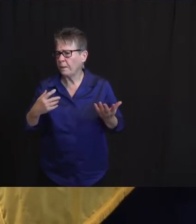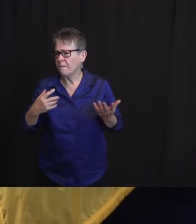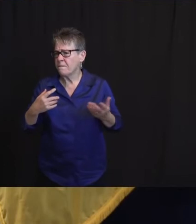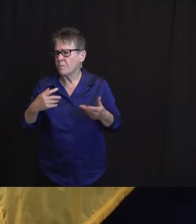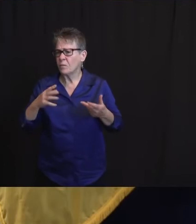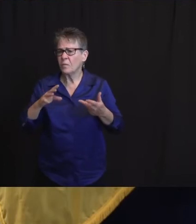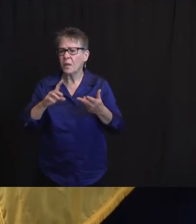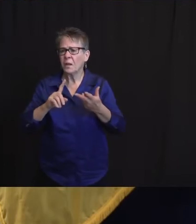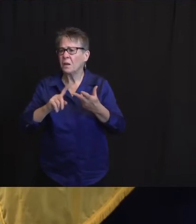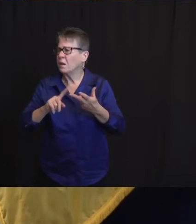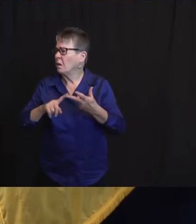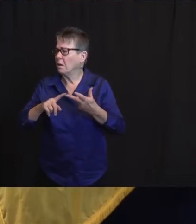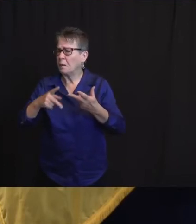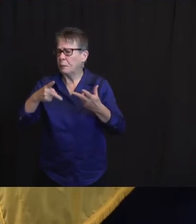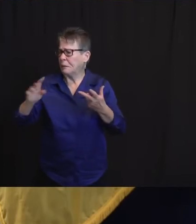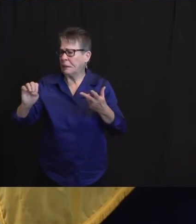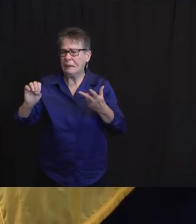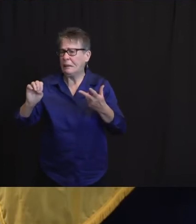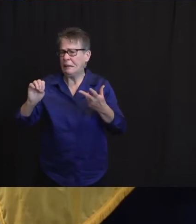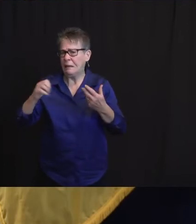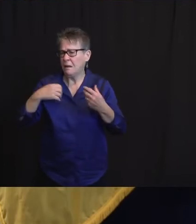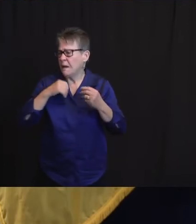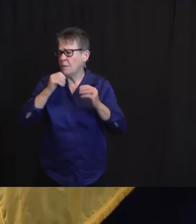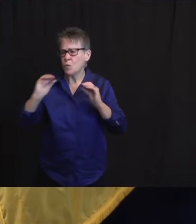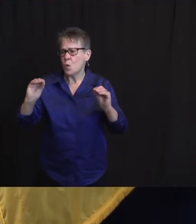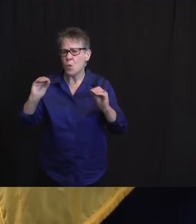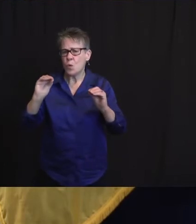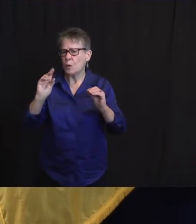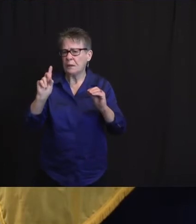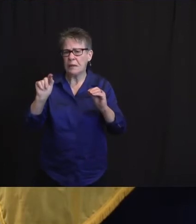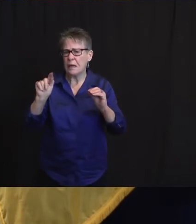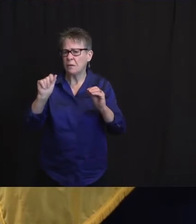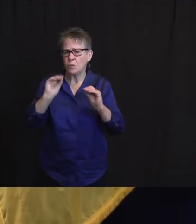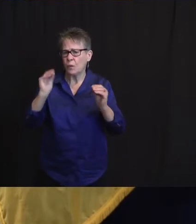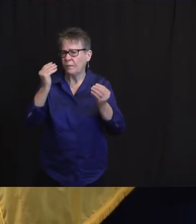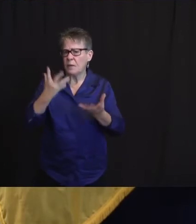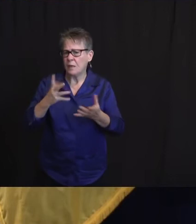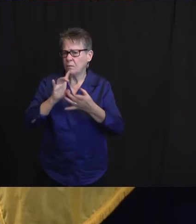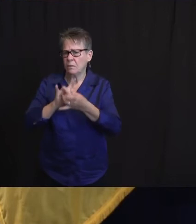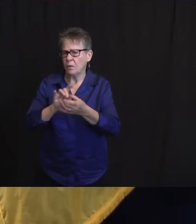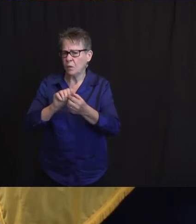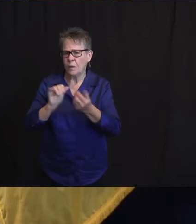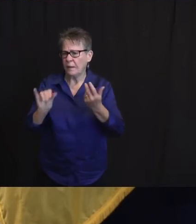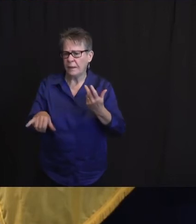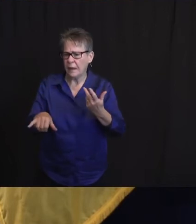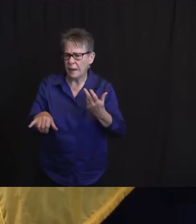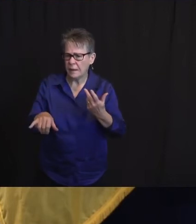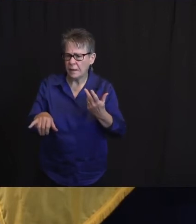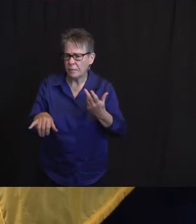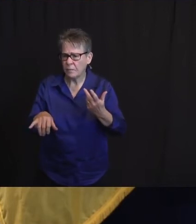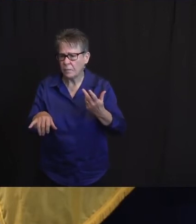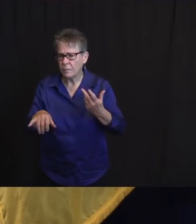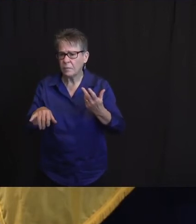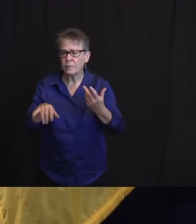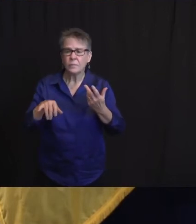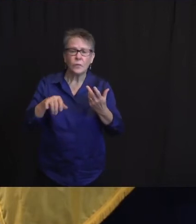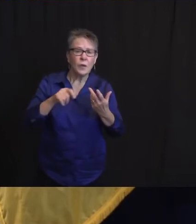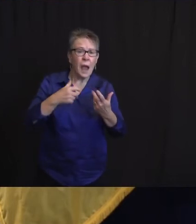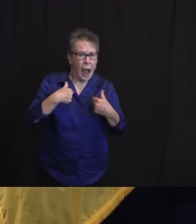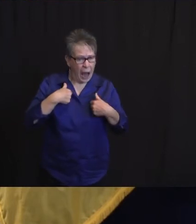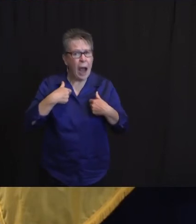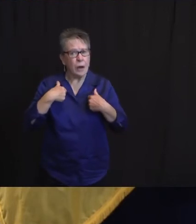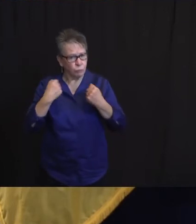I don't have a good answer in terms of why not, but as I said, we stand for transparency, period, full stop, and at the end of this,